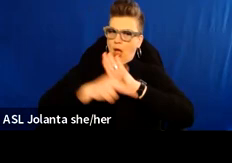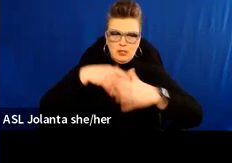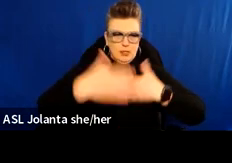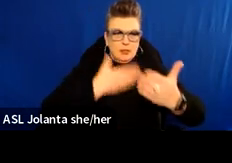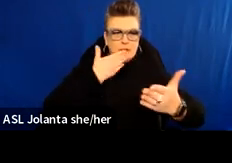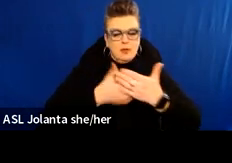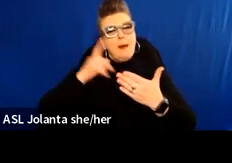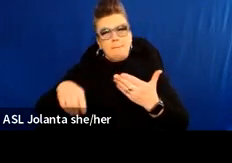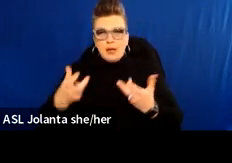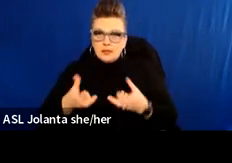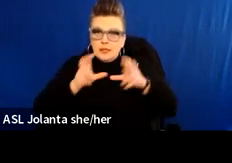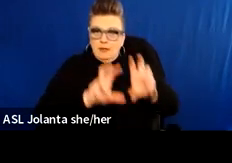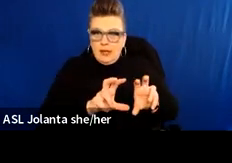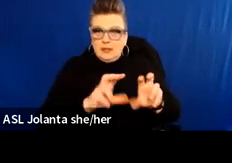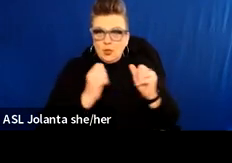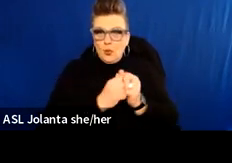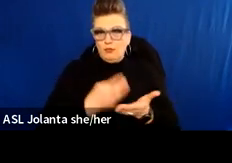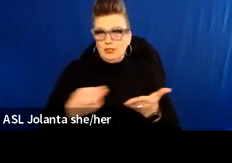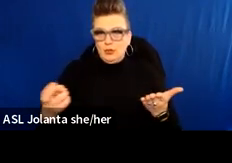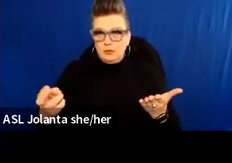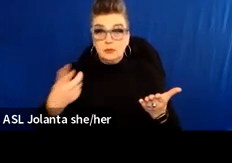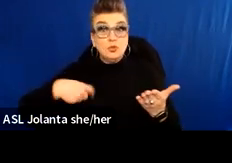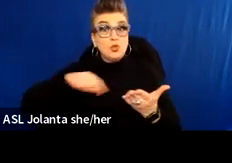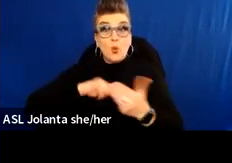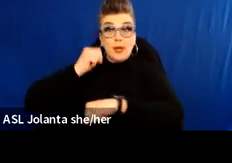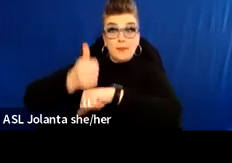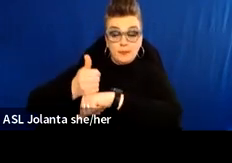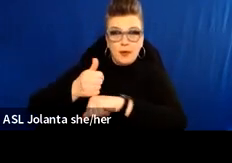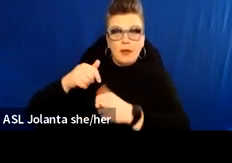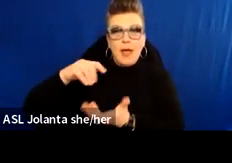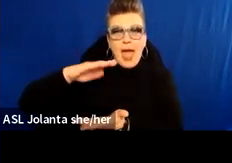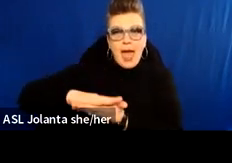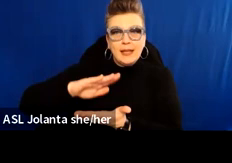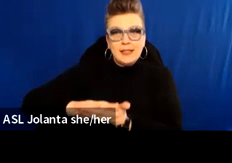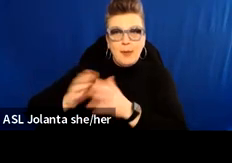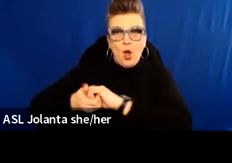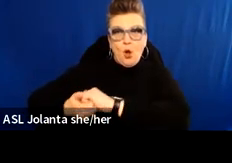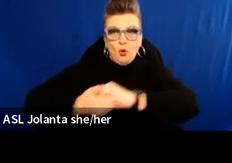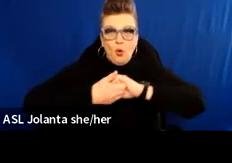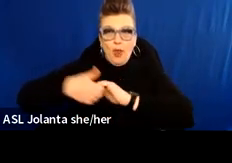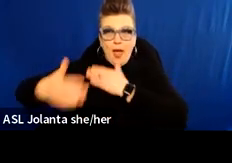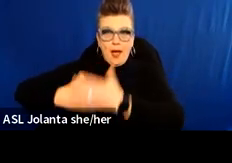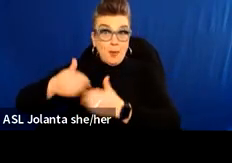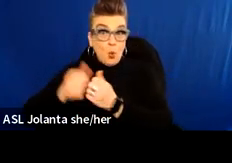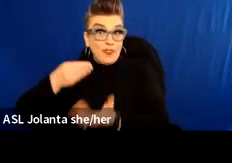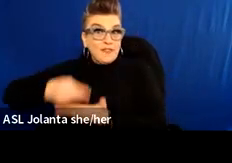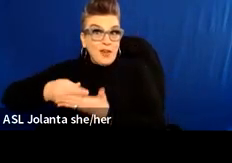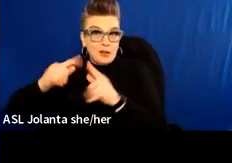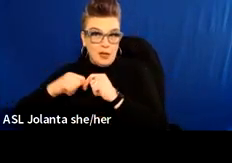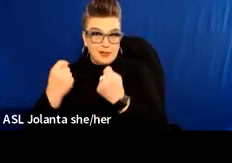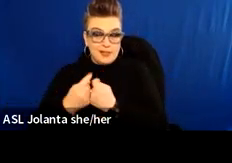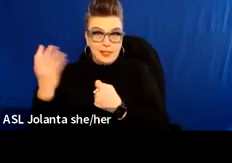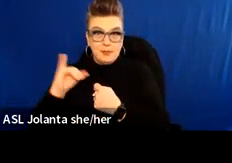we put together this academic co-lab process this academic process with our finance team to look at every